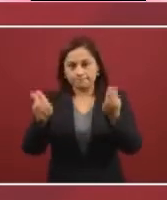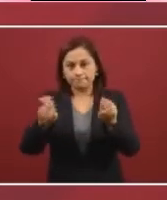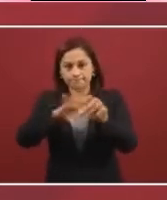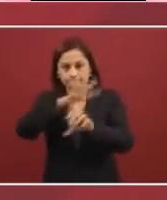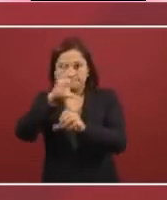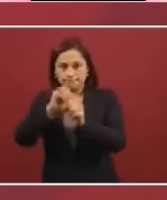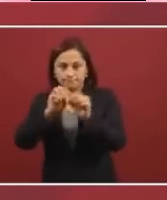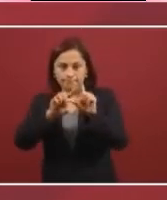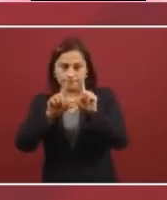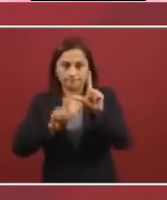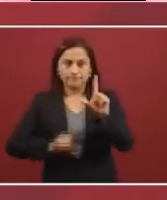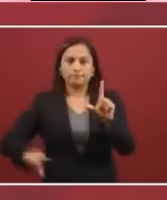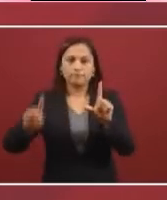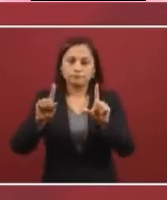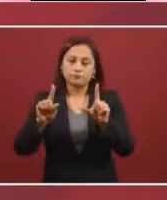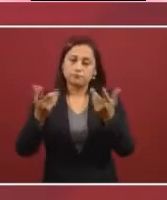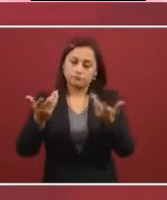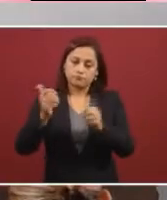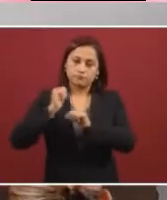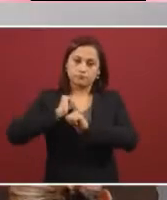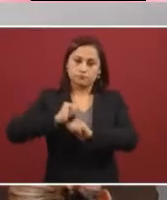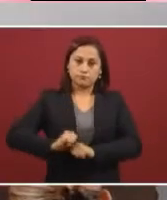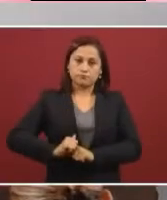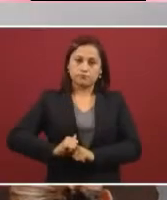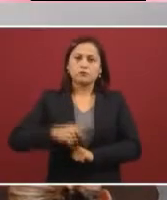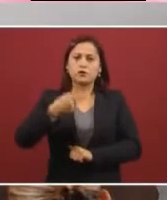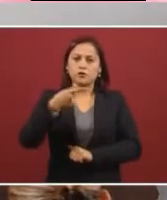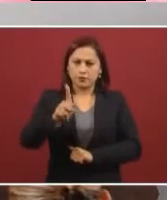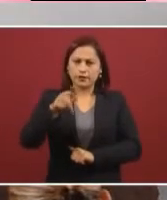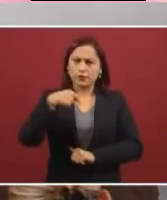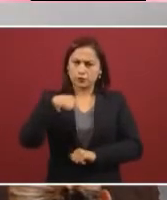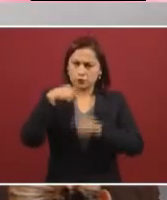But I'm dealing with this